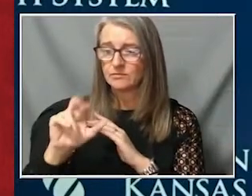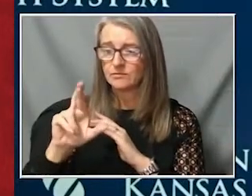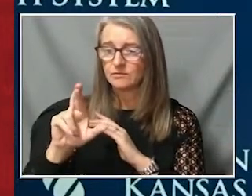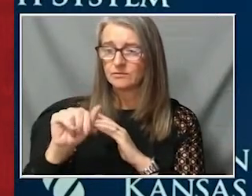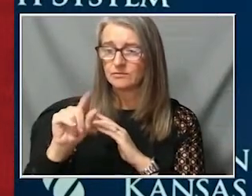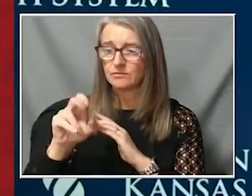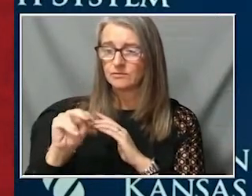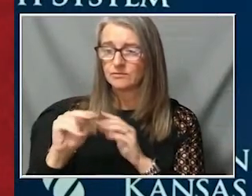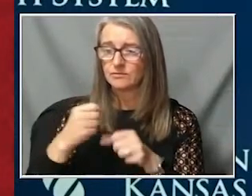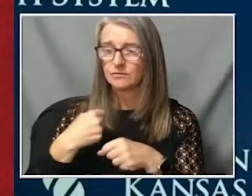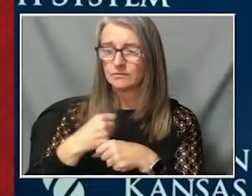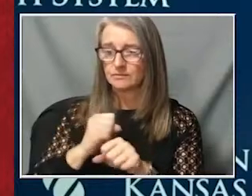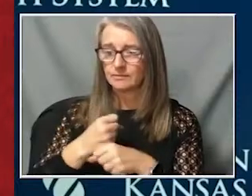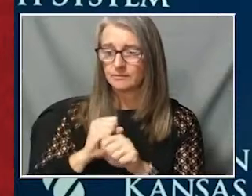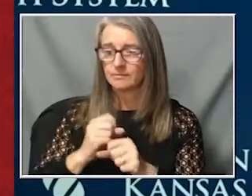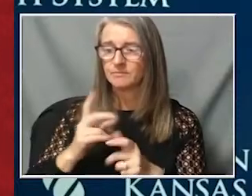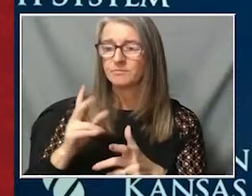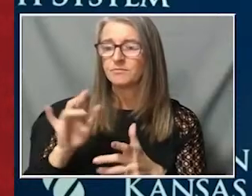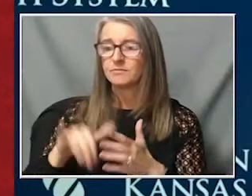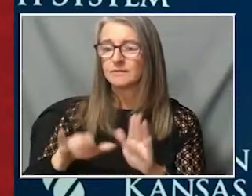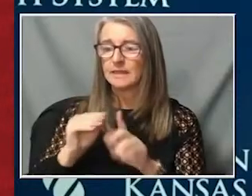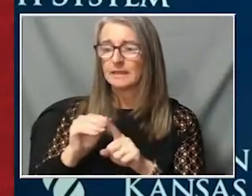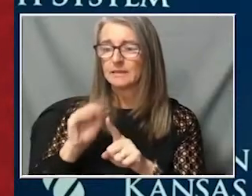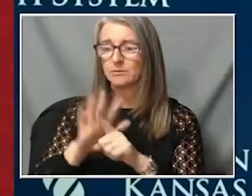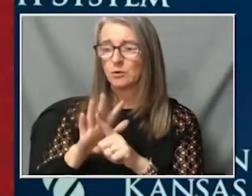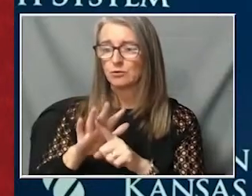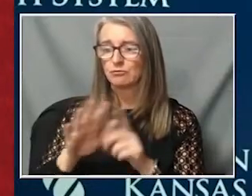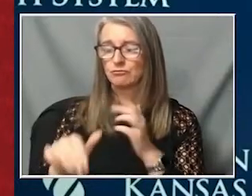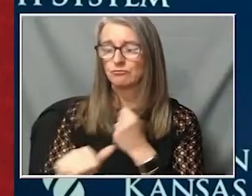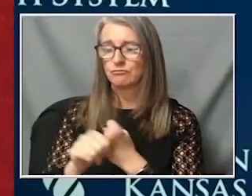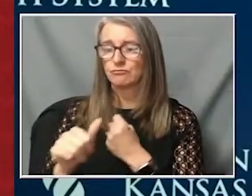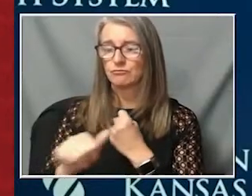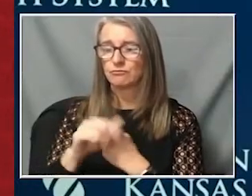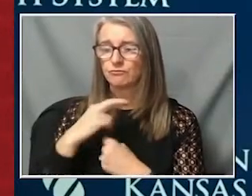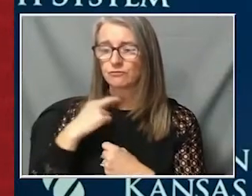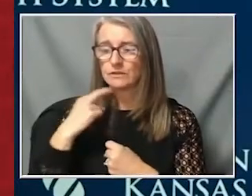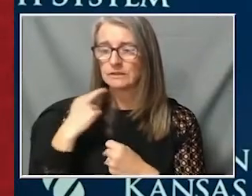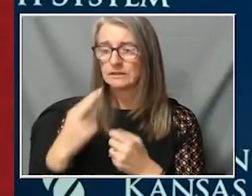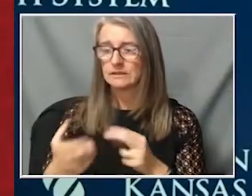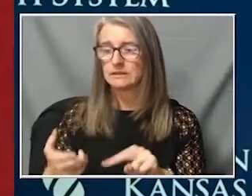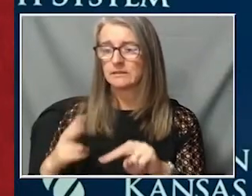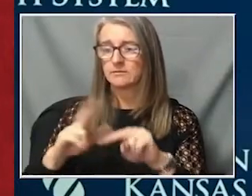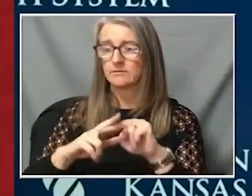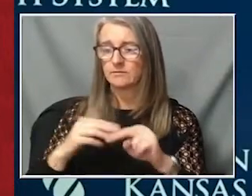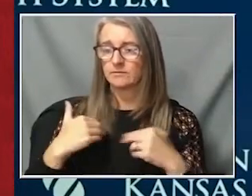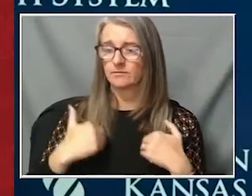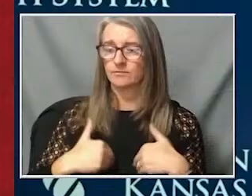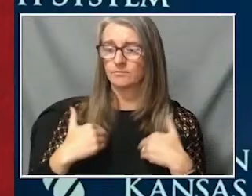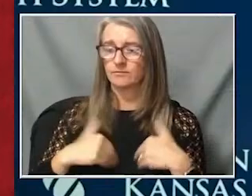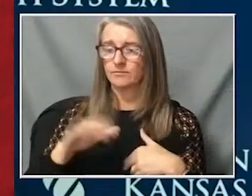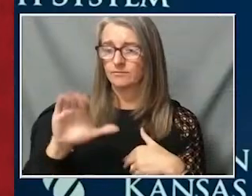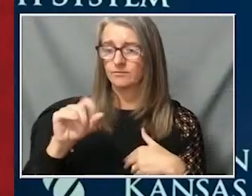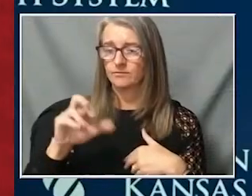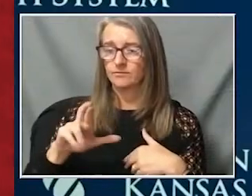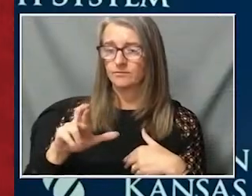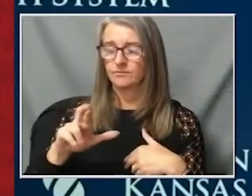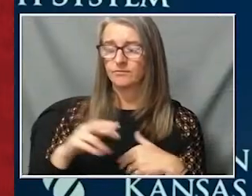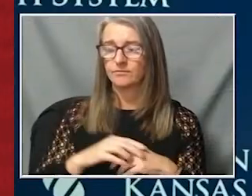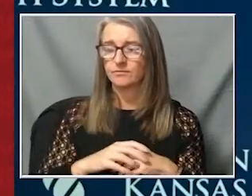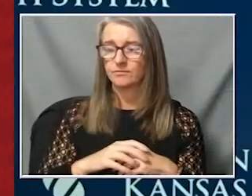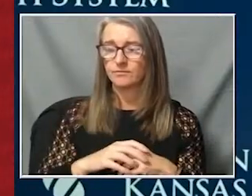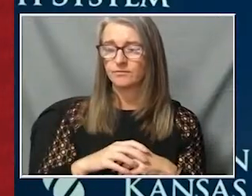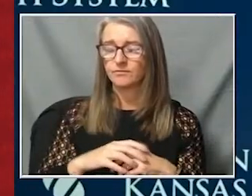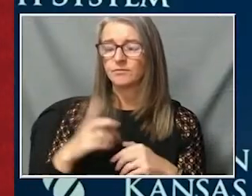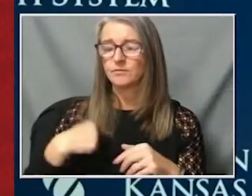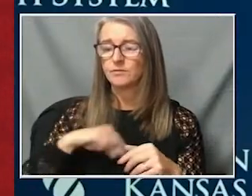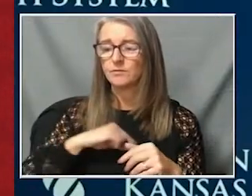produced. And so that exposure risk elevates their risk of lung cancer substantially. And so we